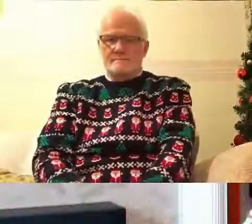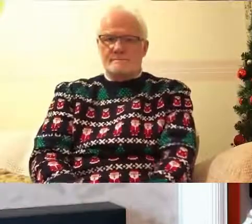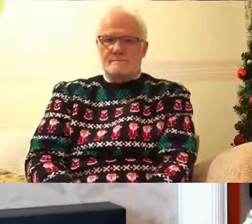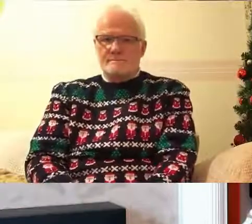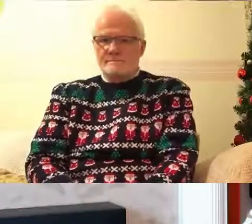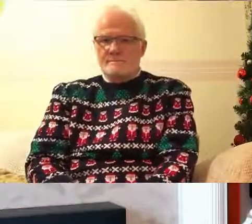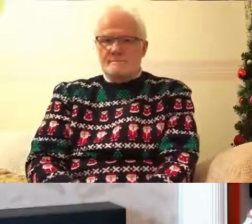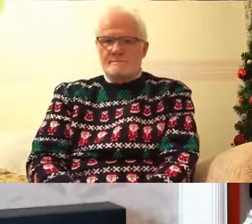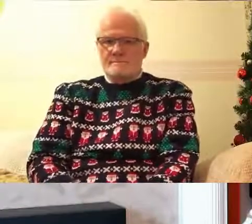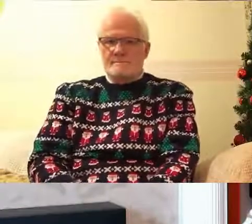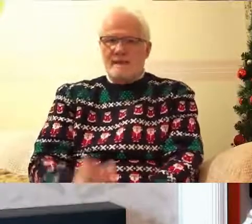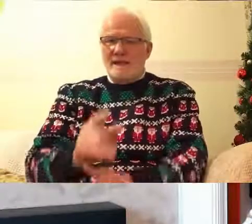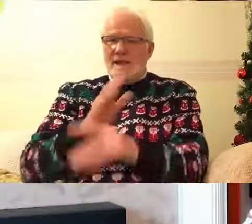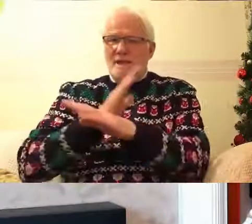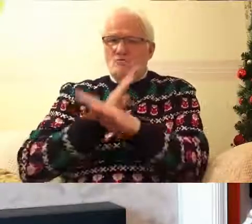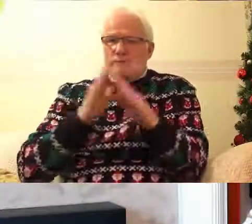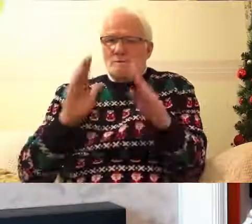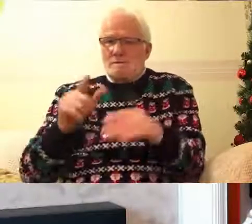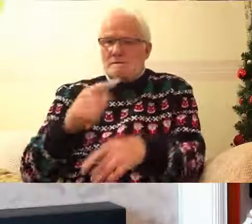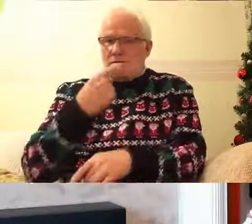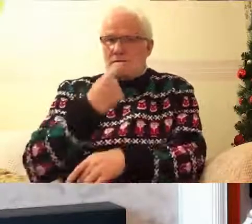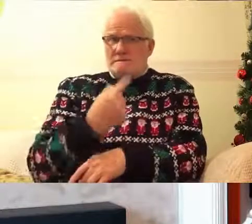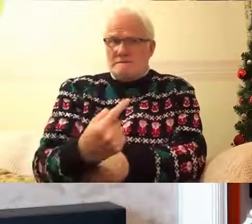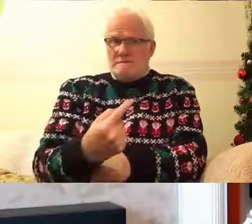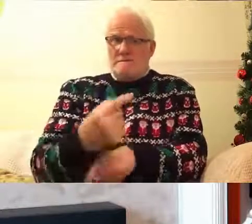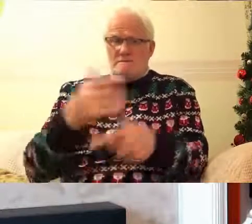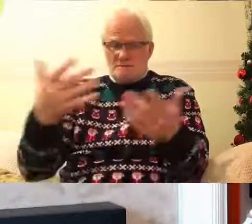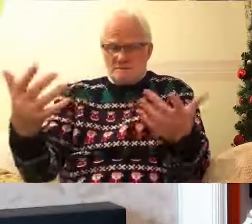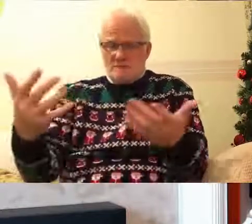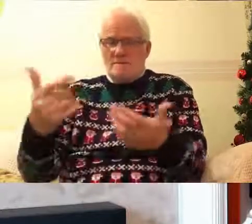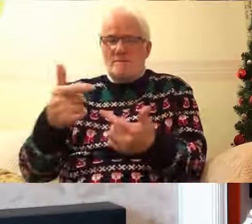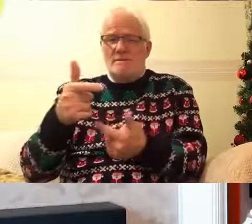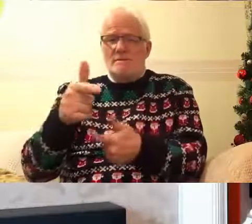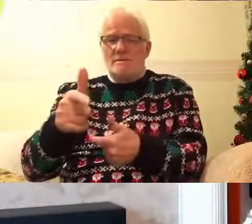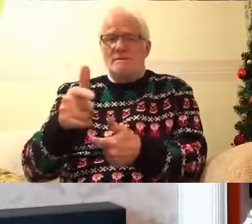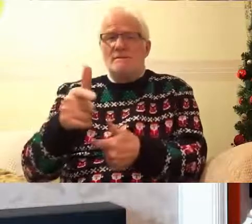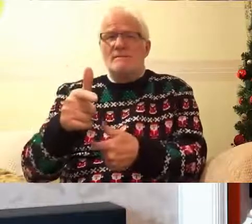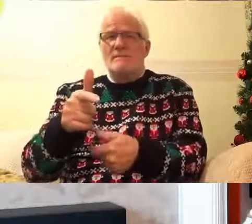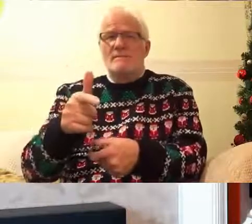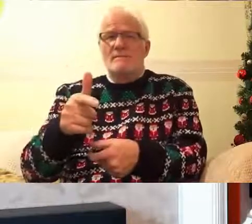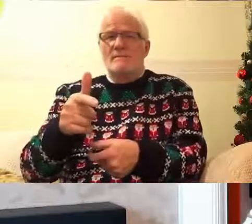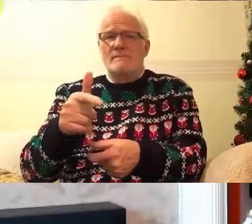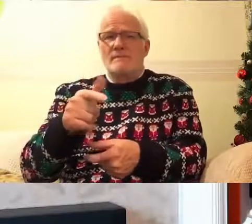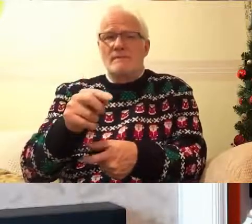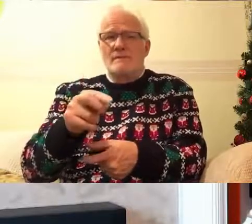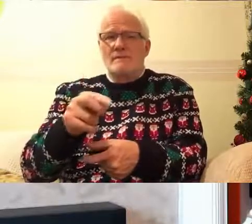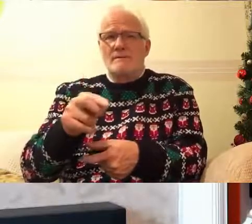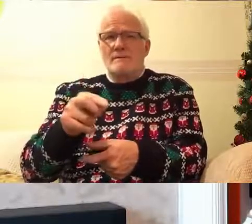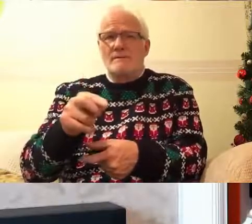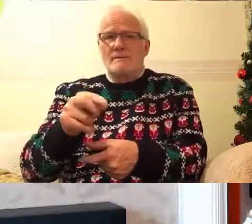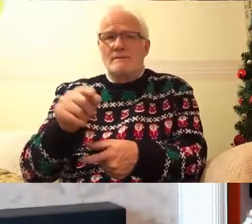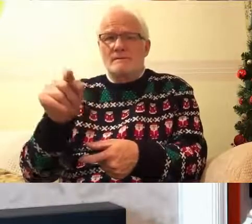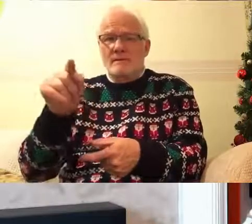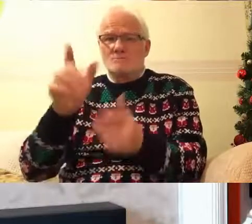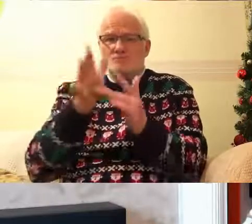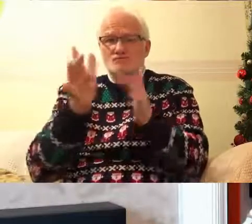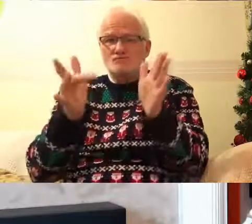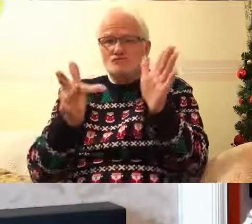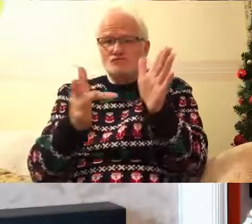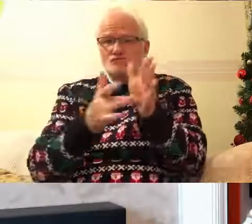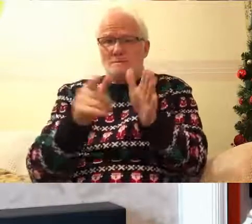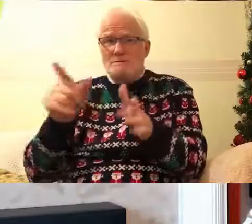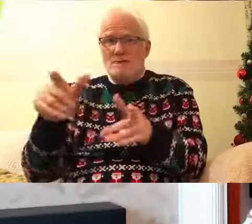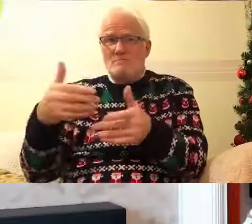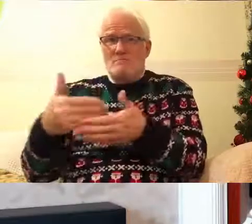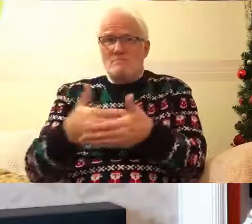When Gabriel finished, the sky was full of angels. Wow! They were all singing and